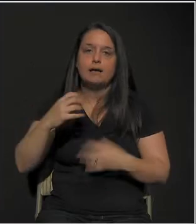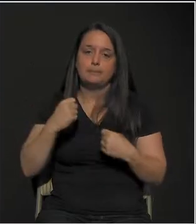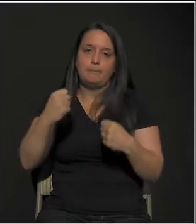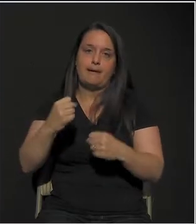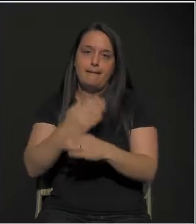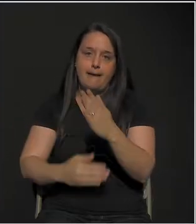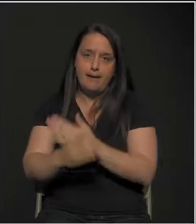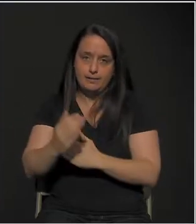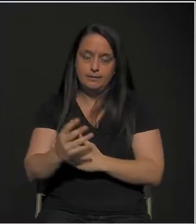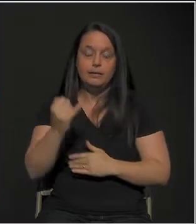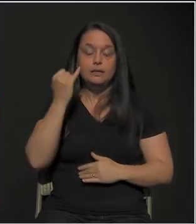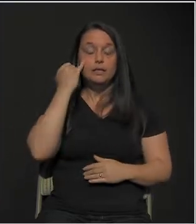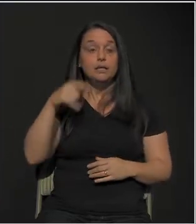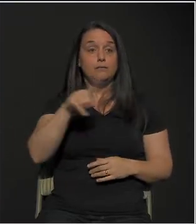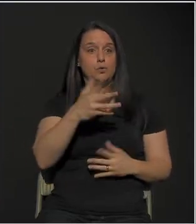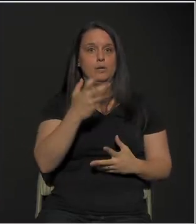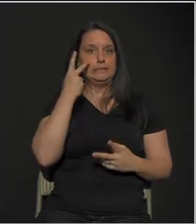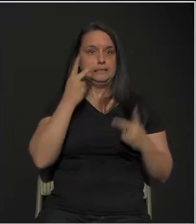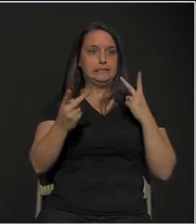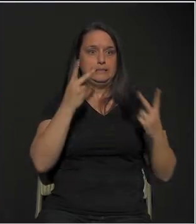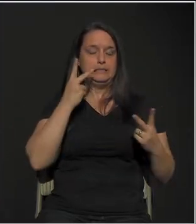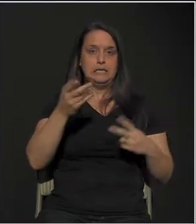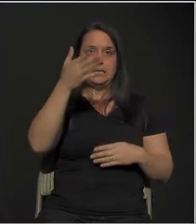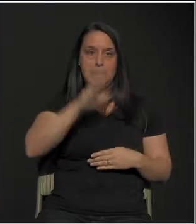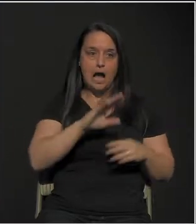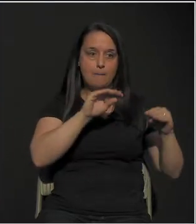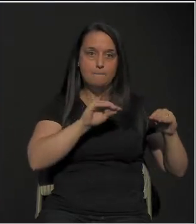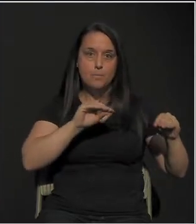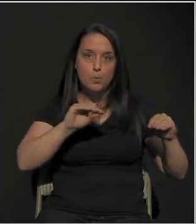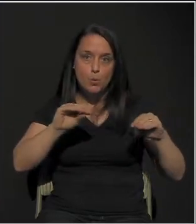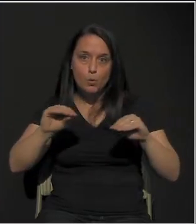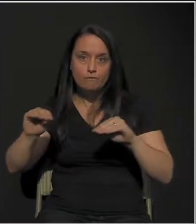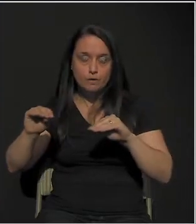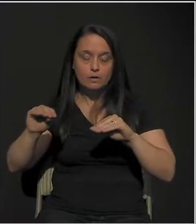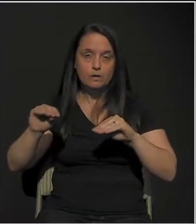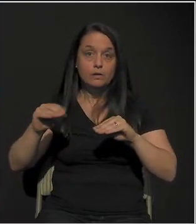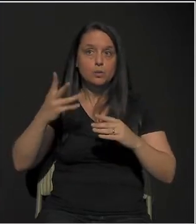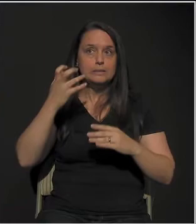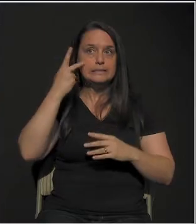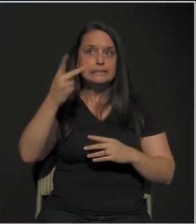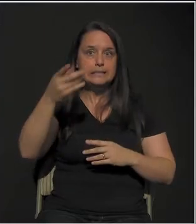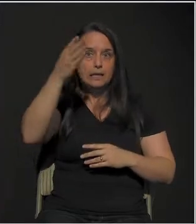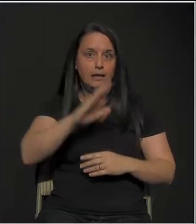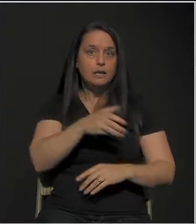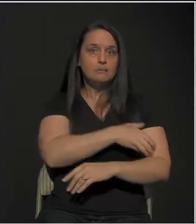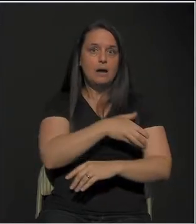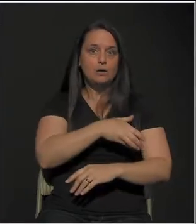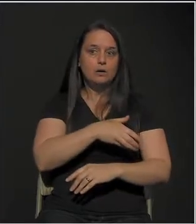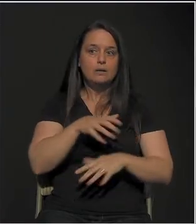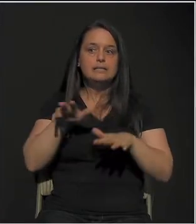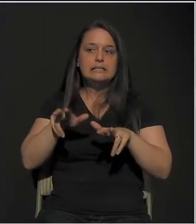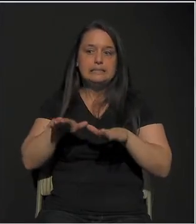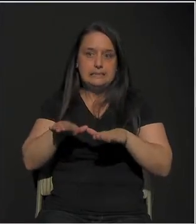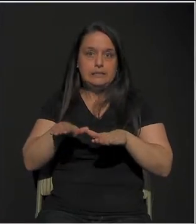move, if you want to see the power of God, step into the